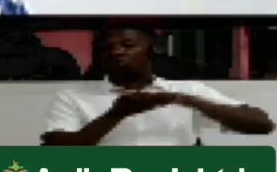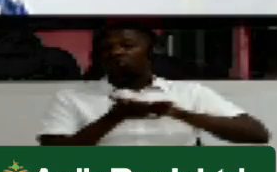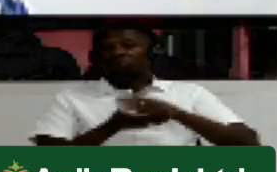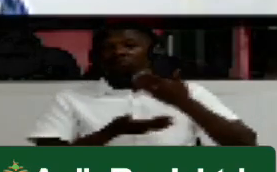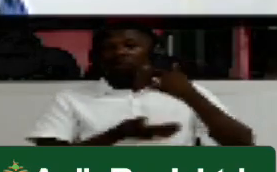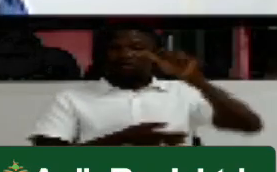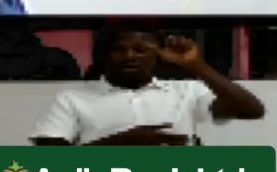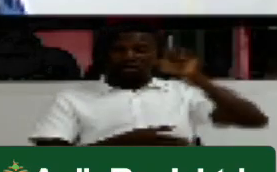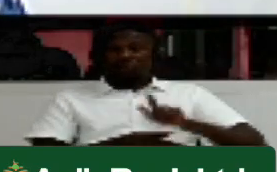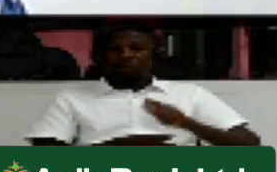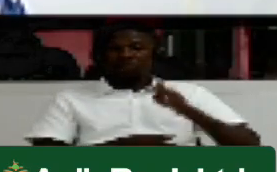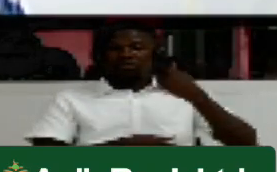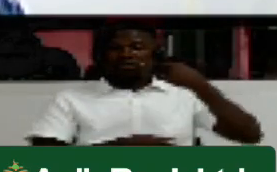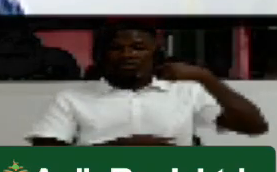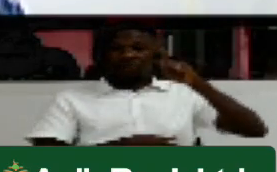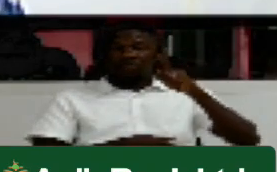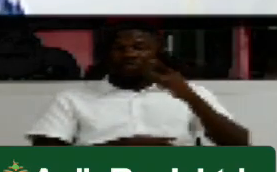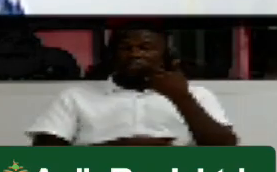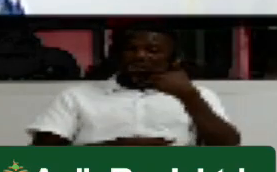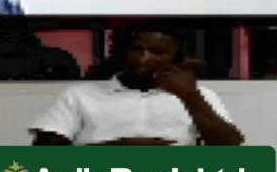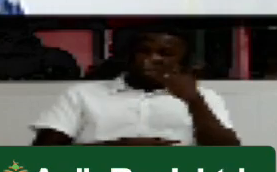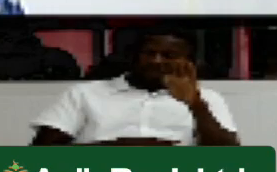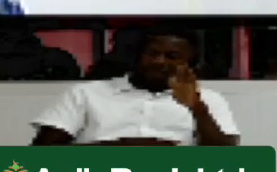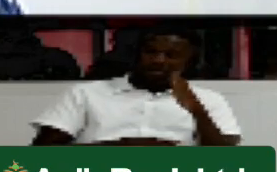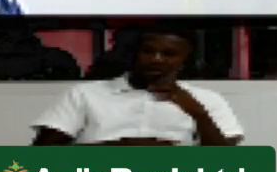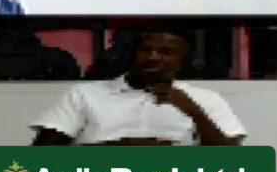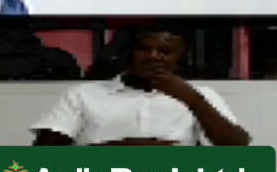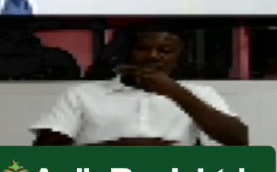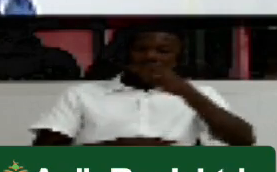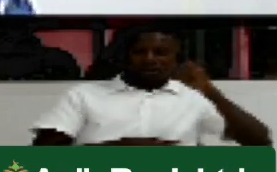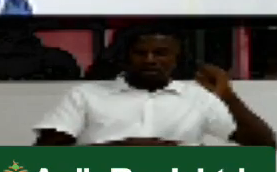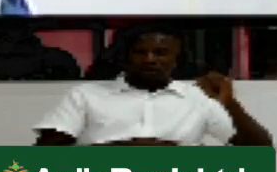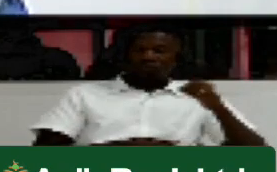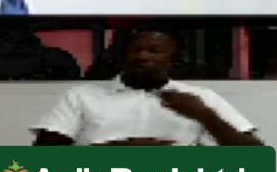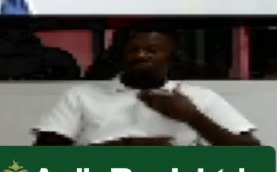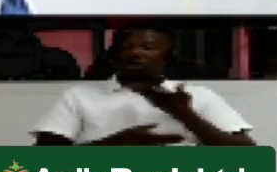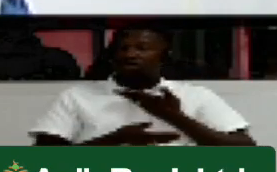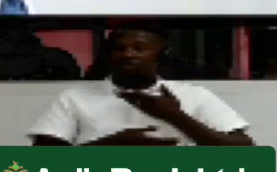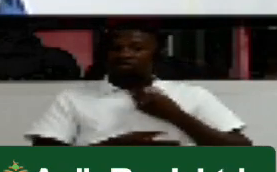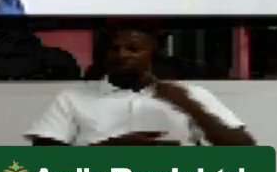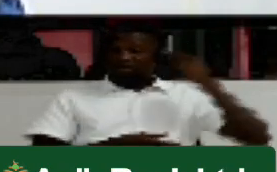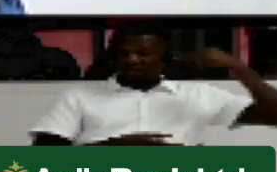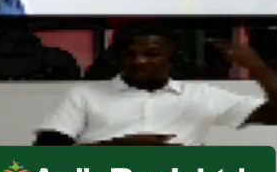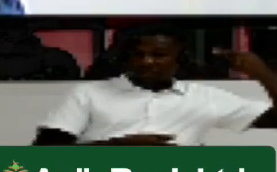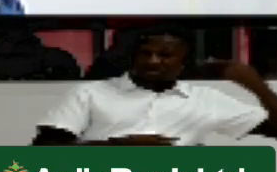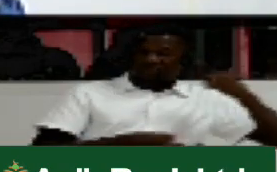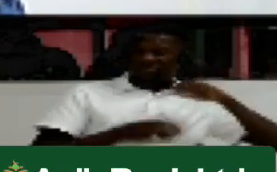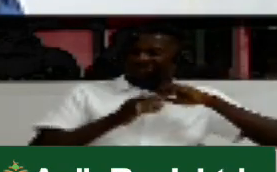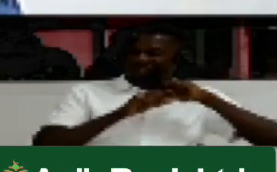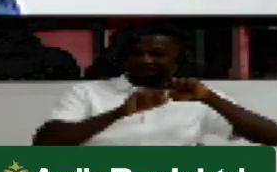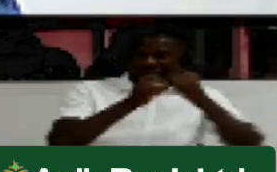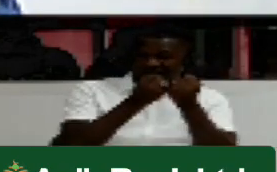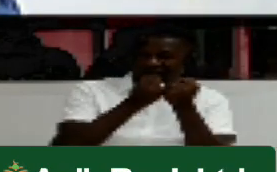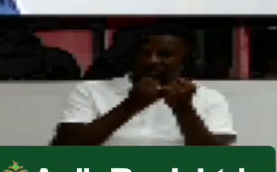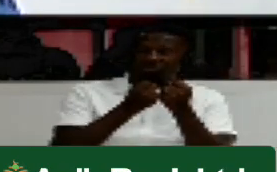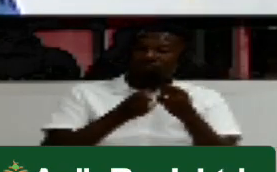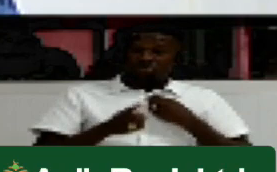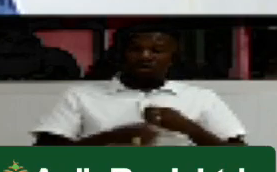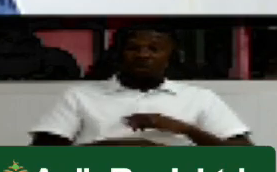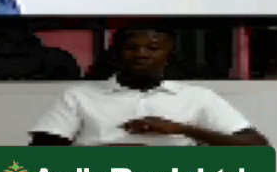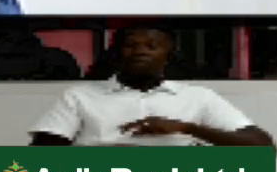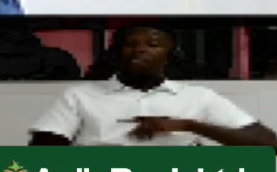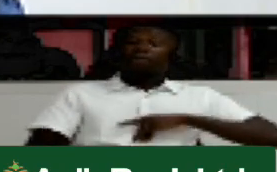11, 2000. We might have our dreams shattered. We are proud to don what was